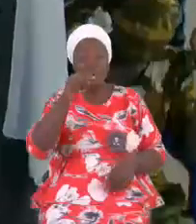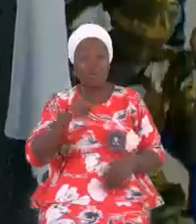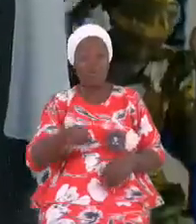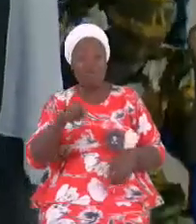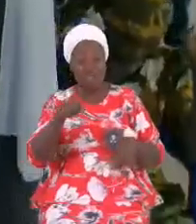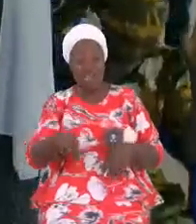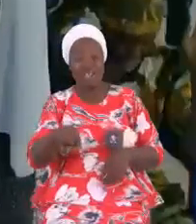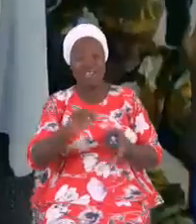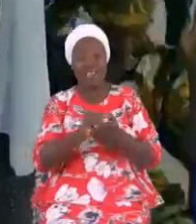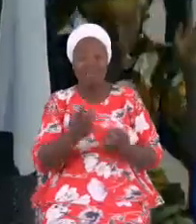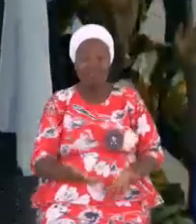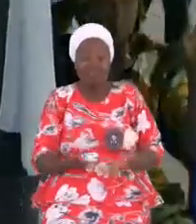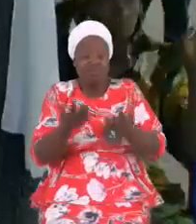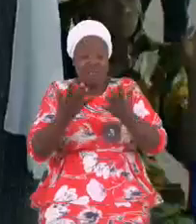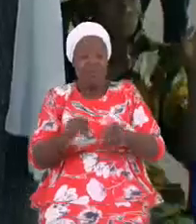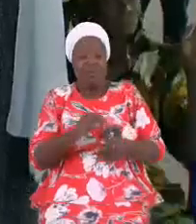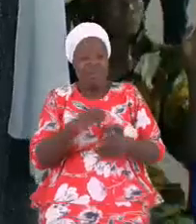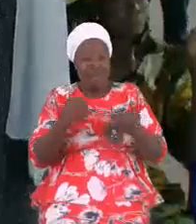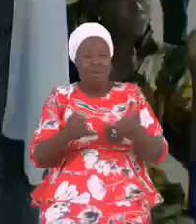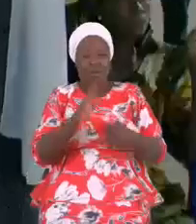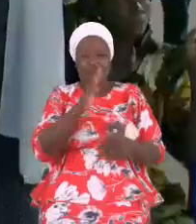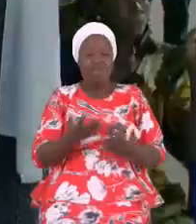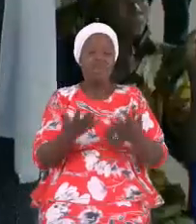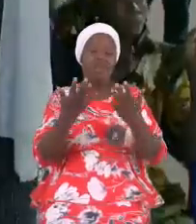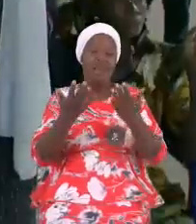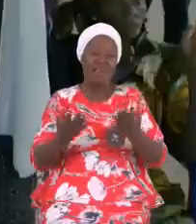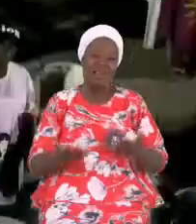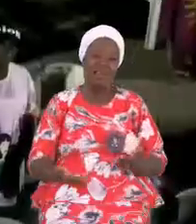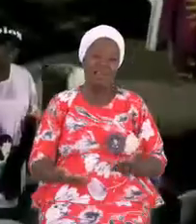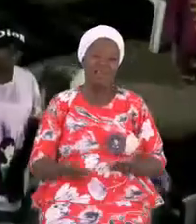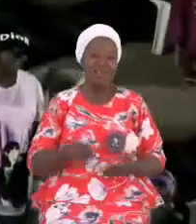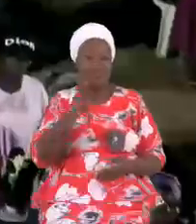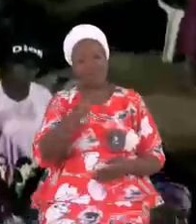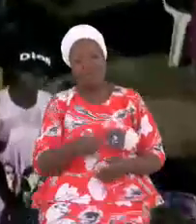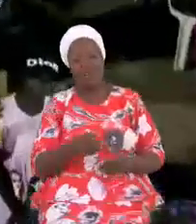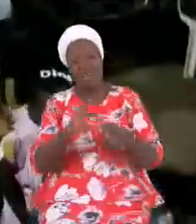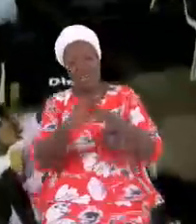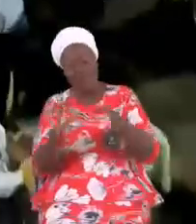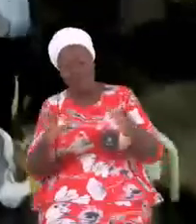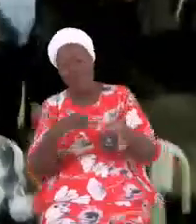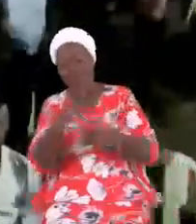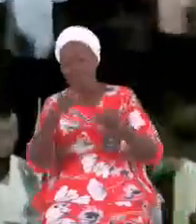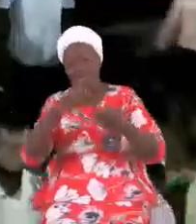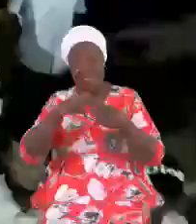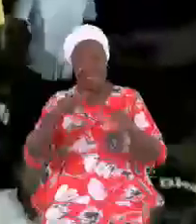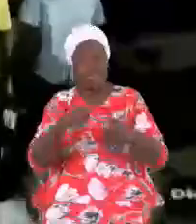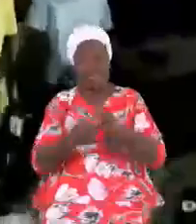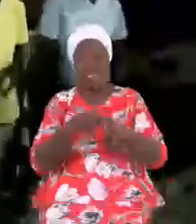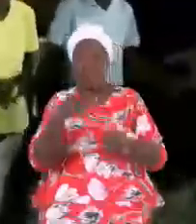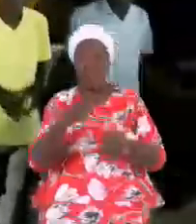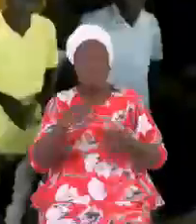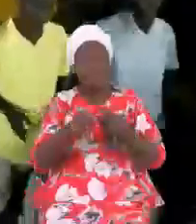heavy will become light. You are loosed. Amen. All the chains of sickness